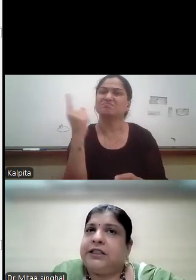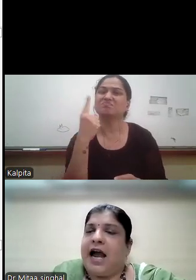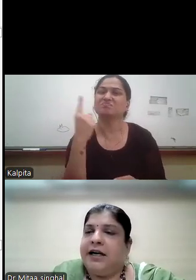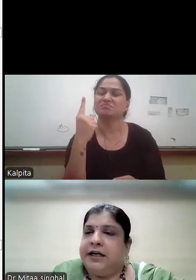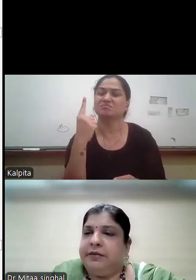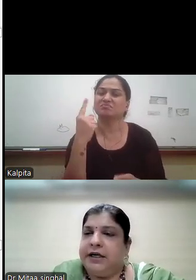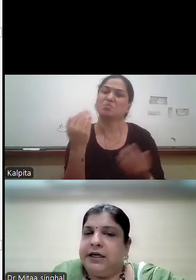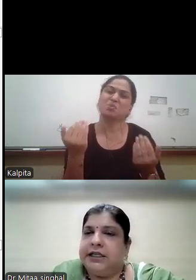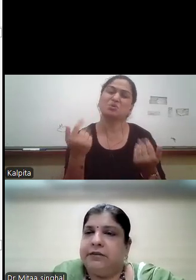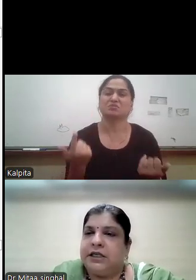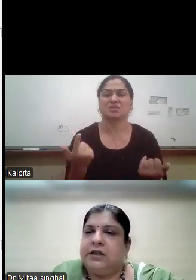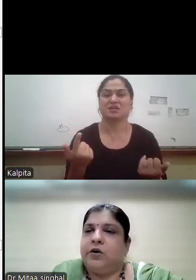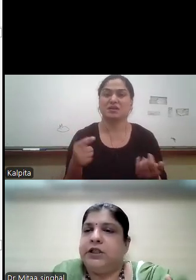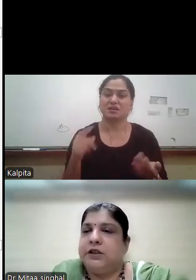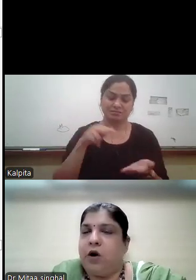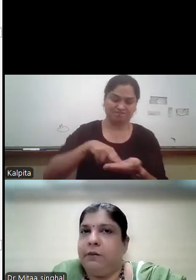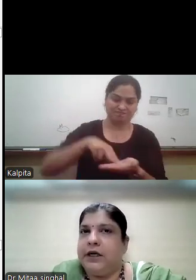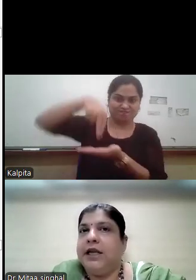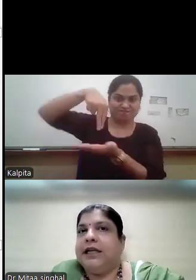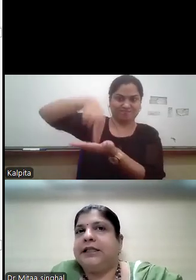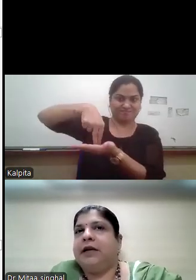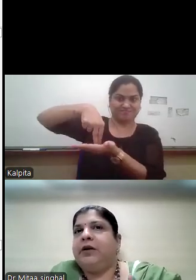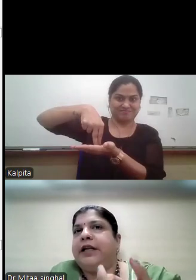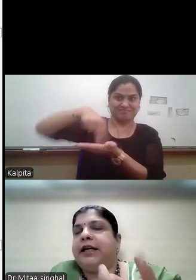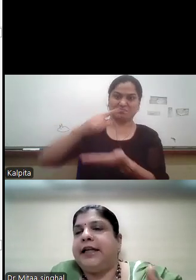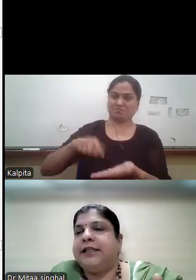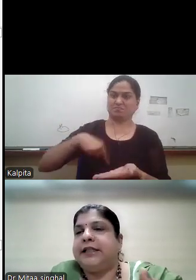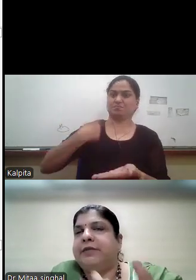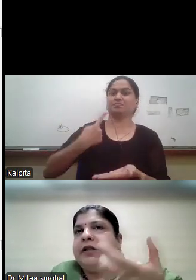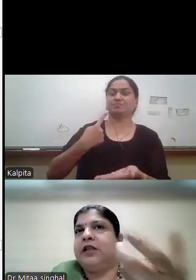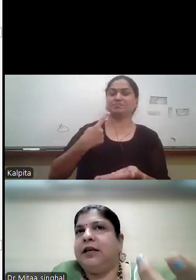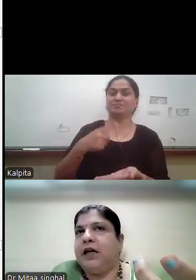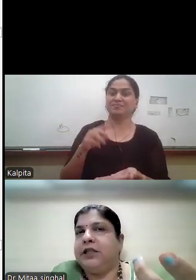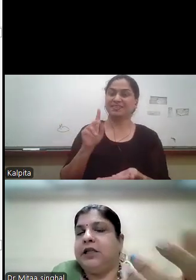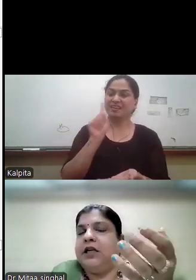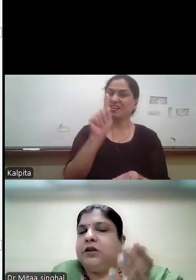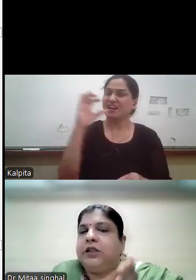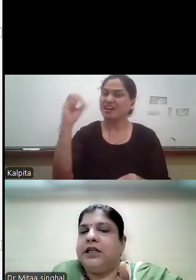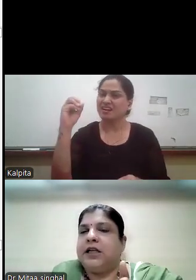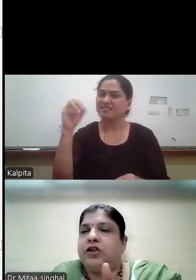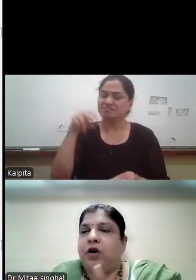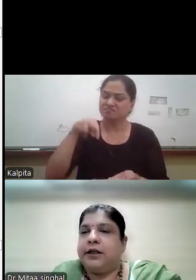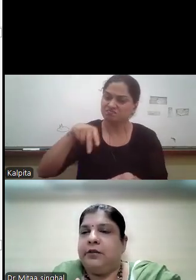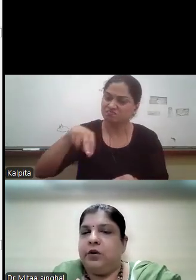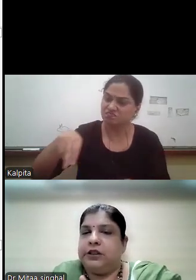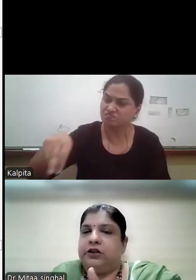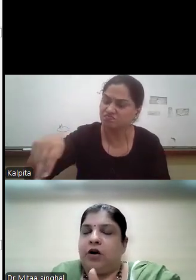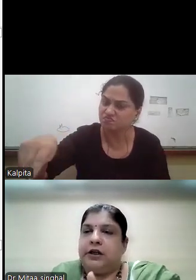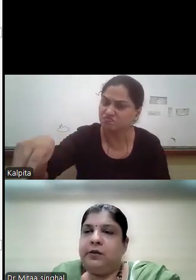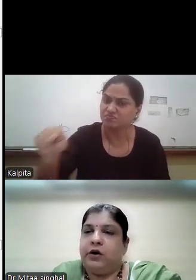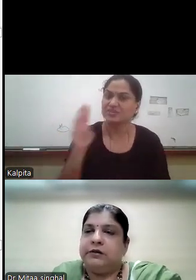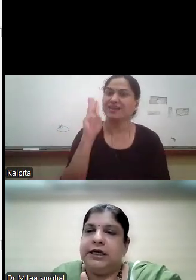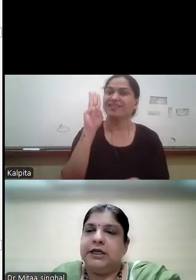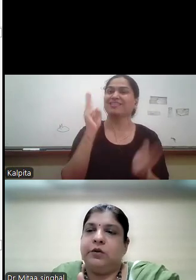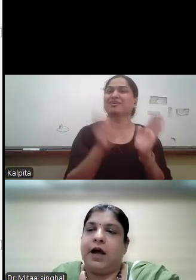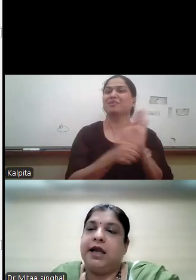to stand independently. His muscle tone is normal. He is able to take 10 steps in 3 months. So these are short-term goals.